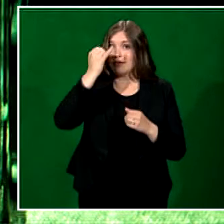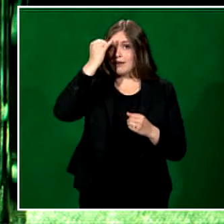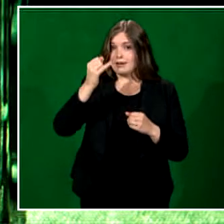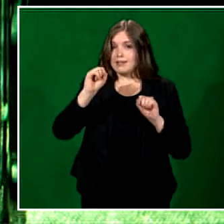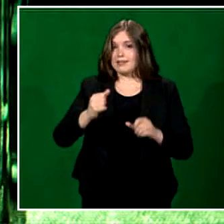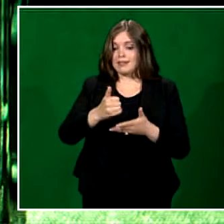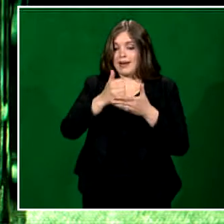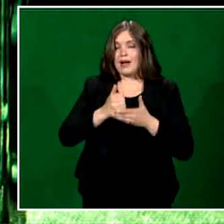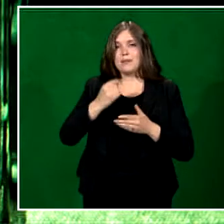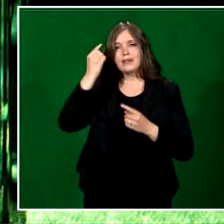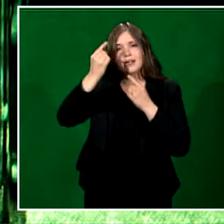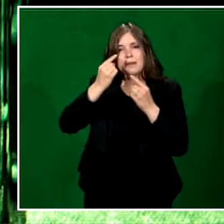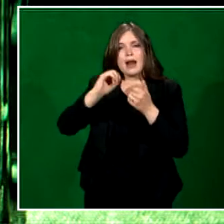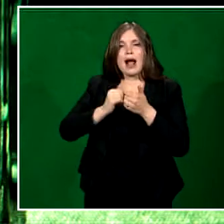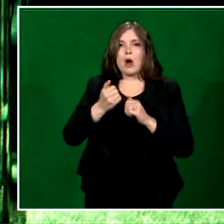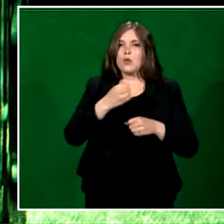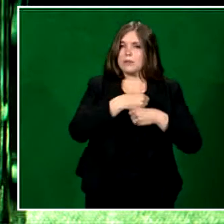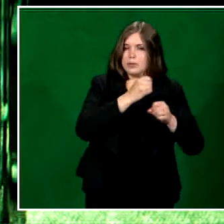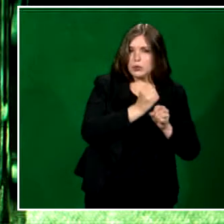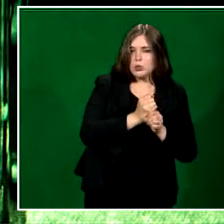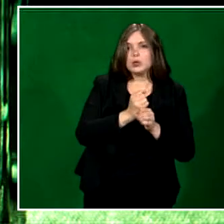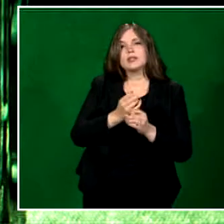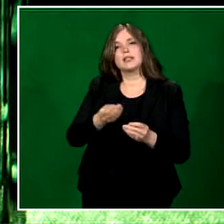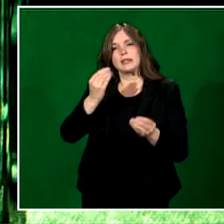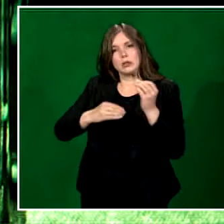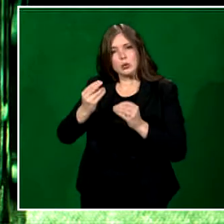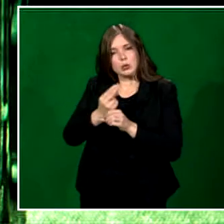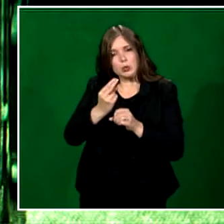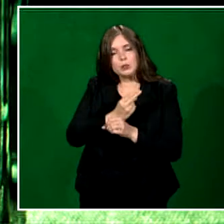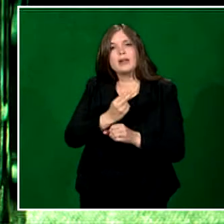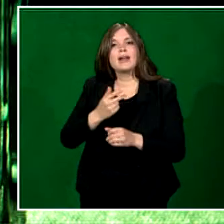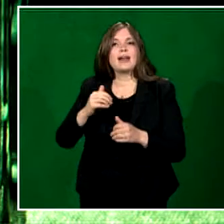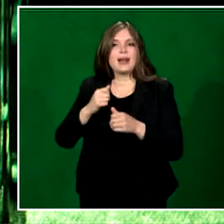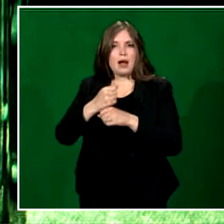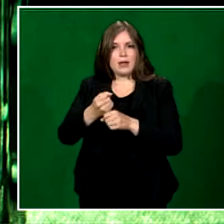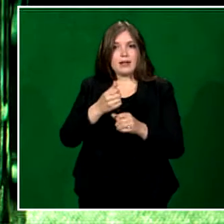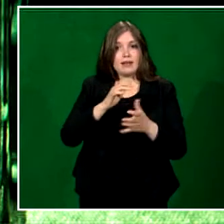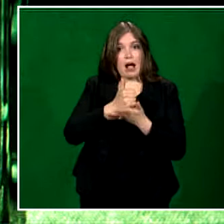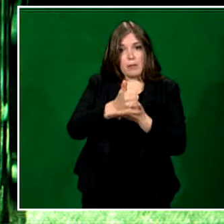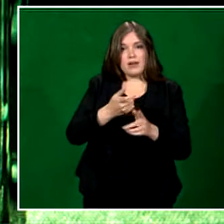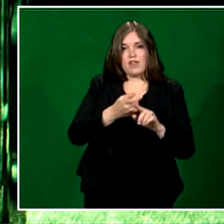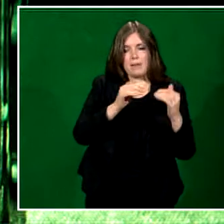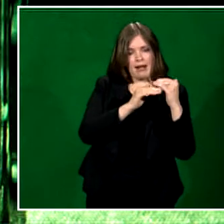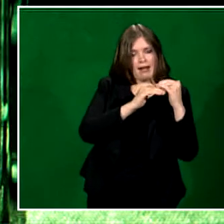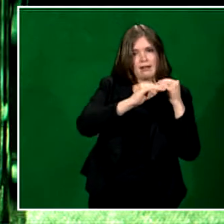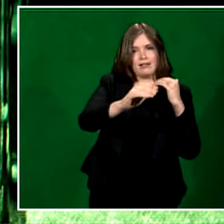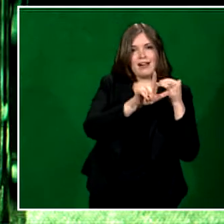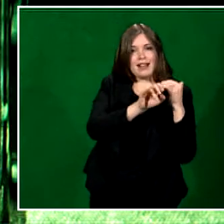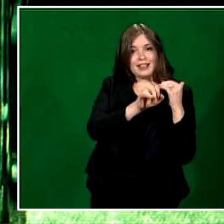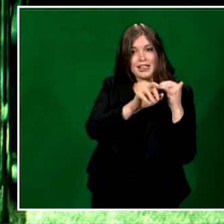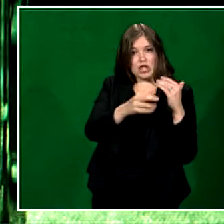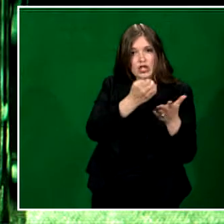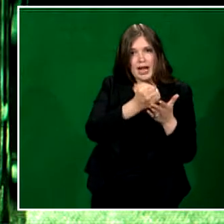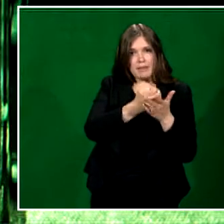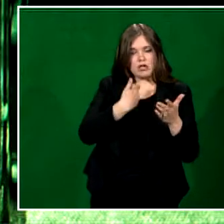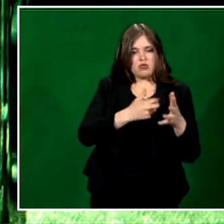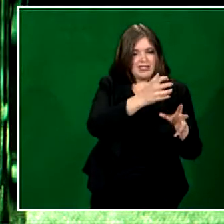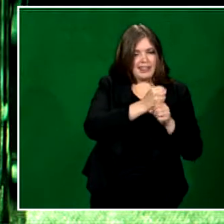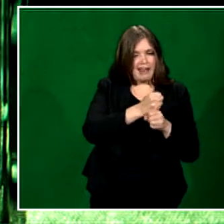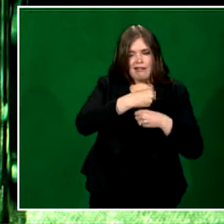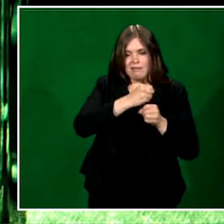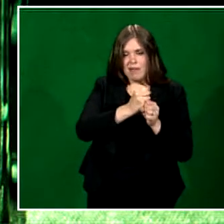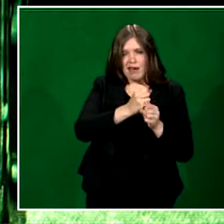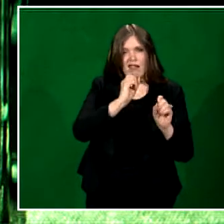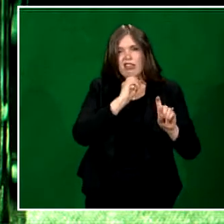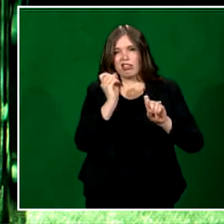produce, consume, helping power transition from a linear economy in which we take, make, and dispose to a